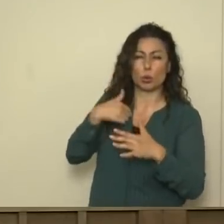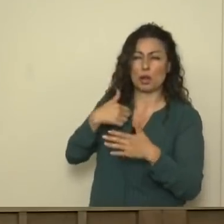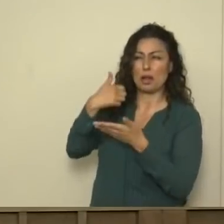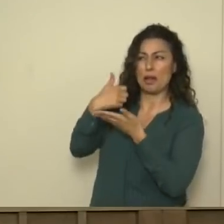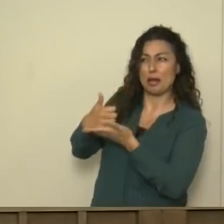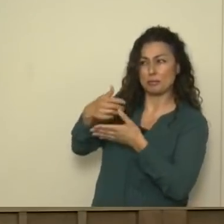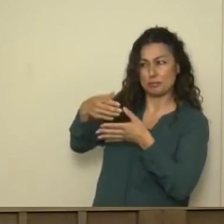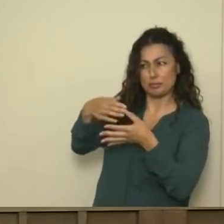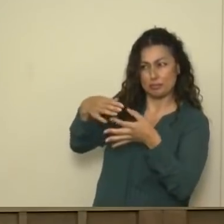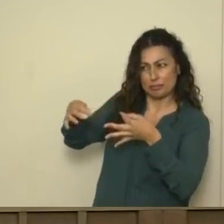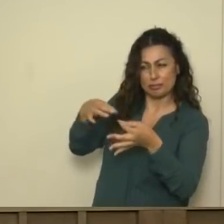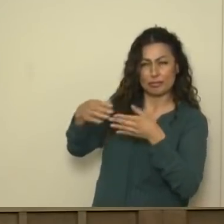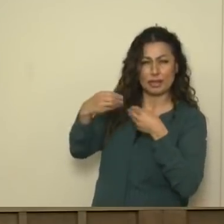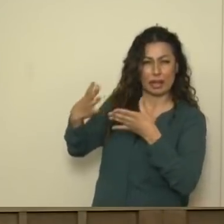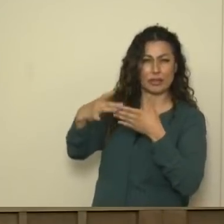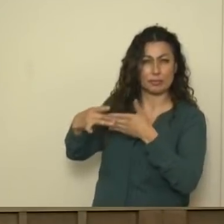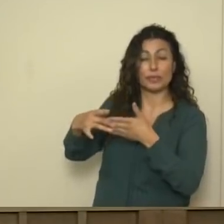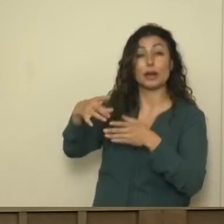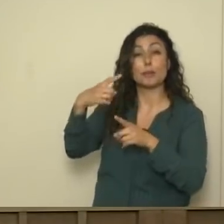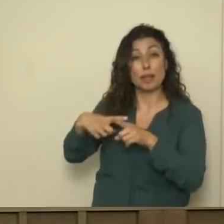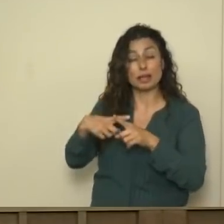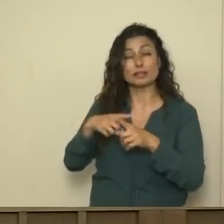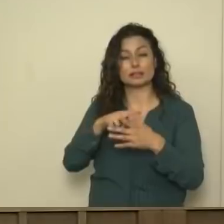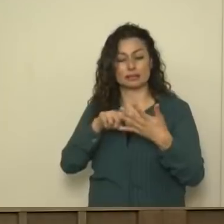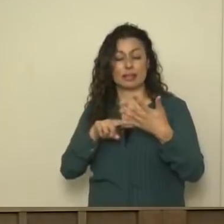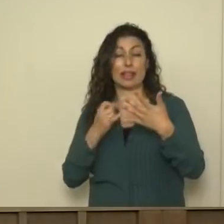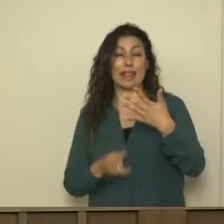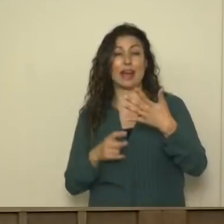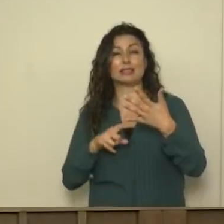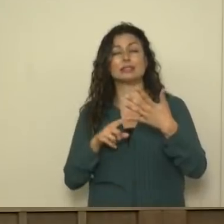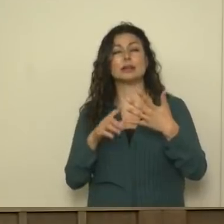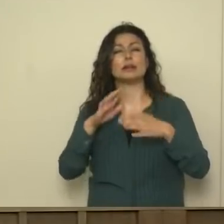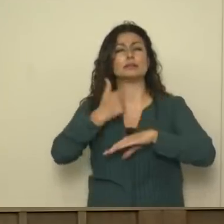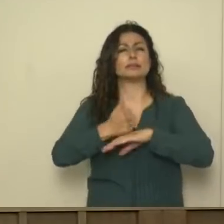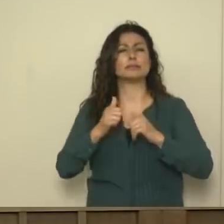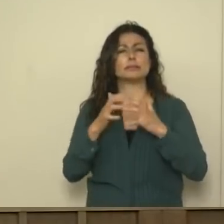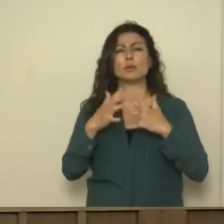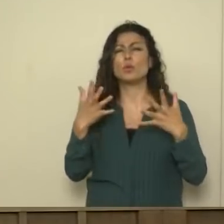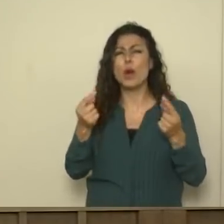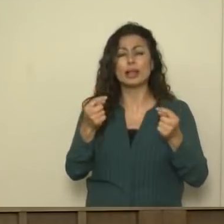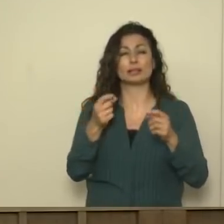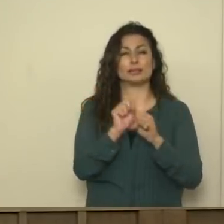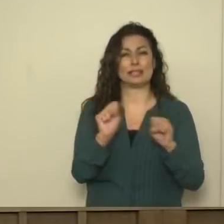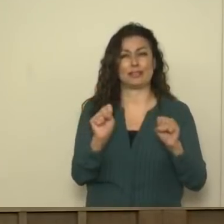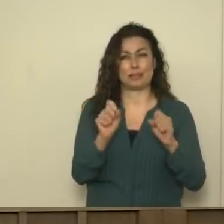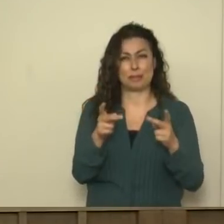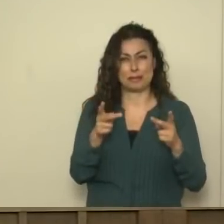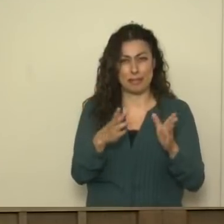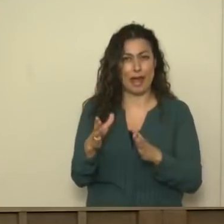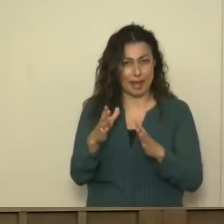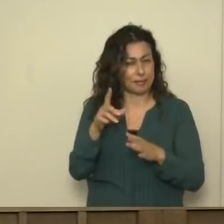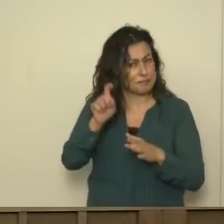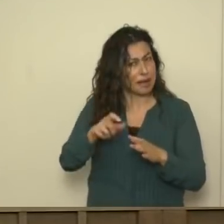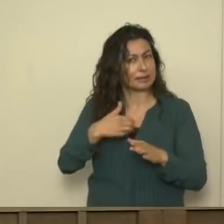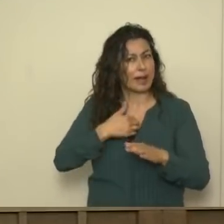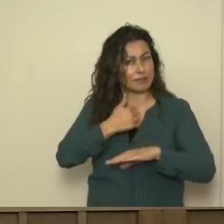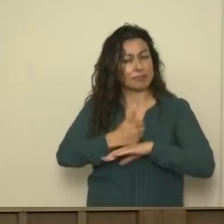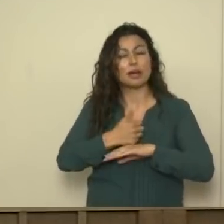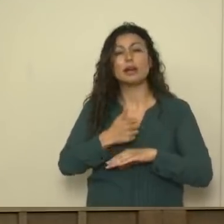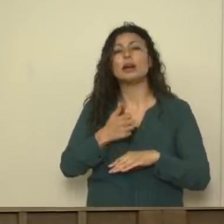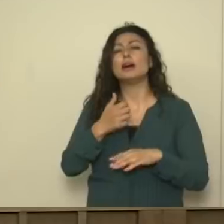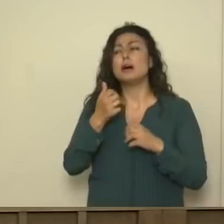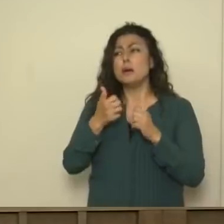fifth criteria is to implement a safety plan. And most employers have implemented a safety plan, but it's